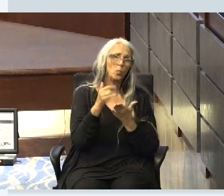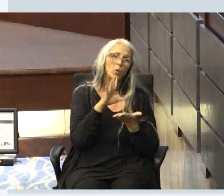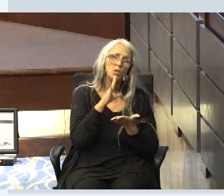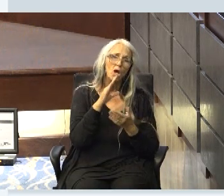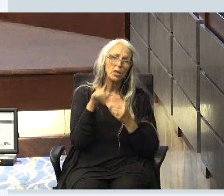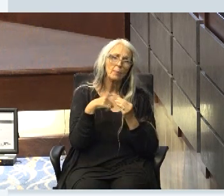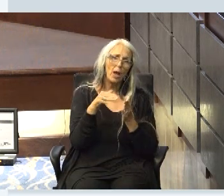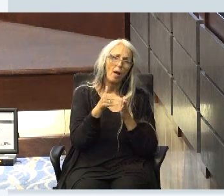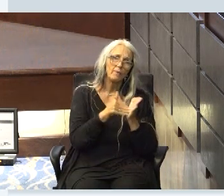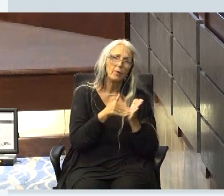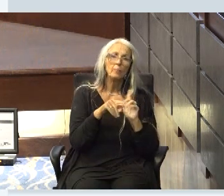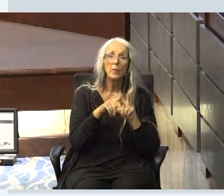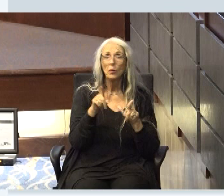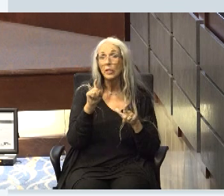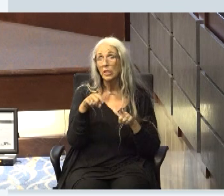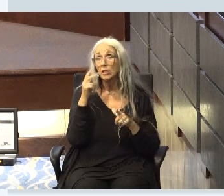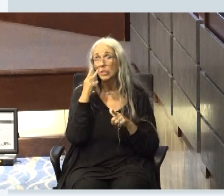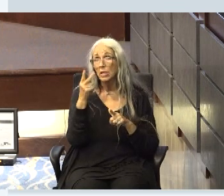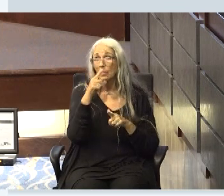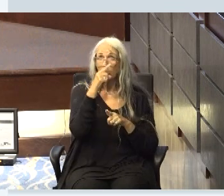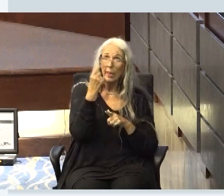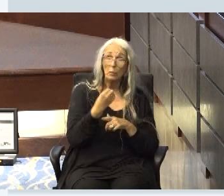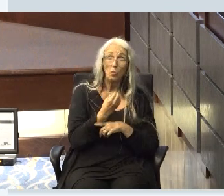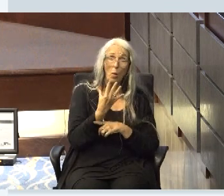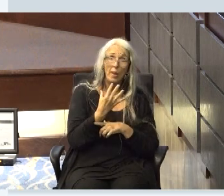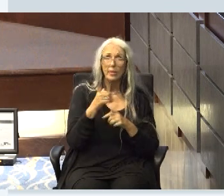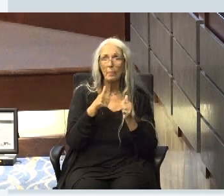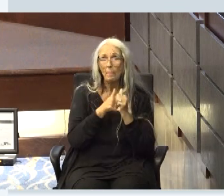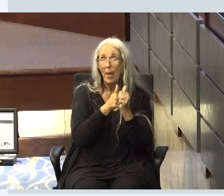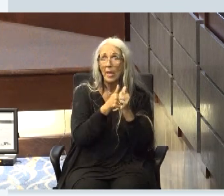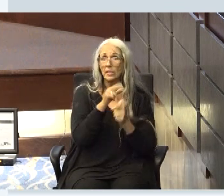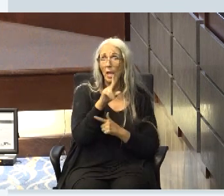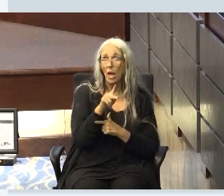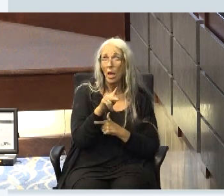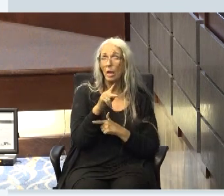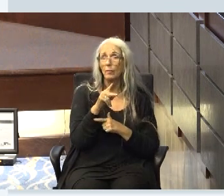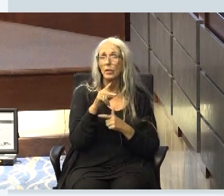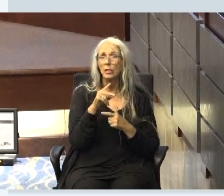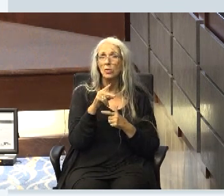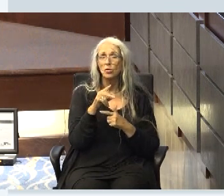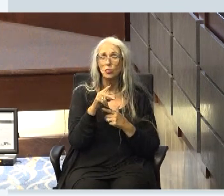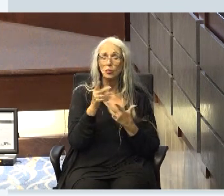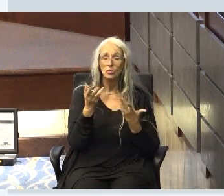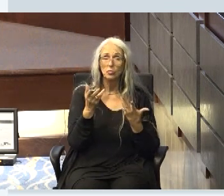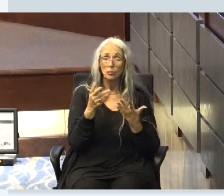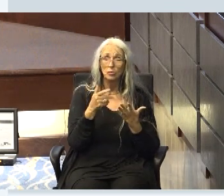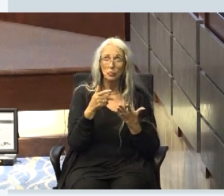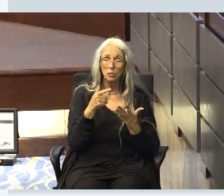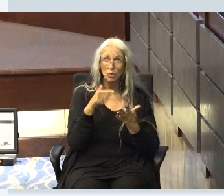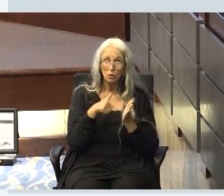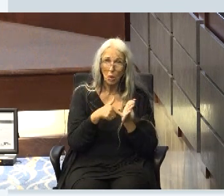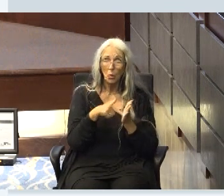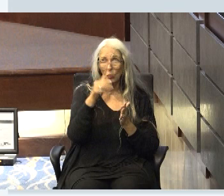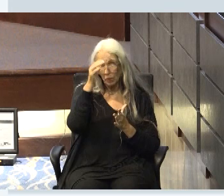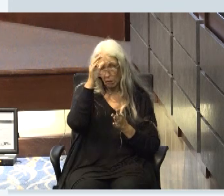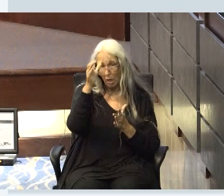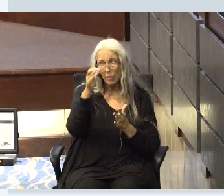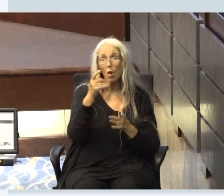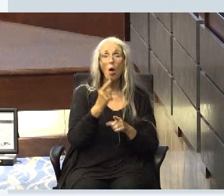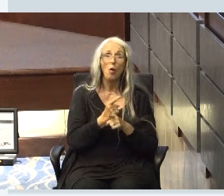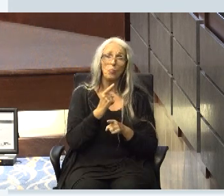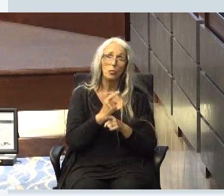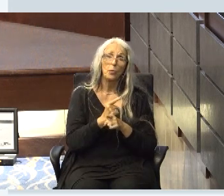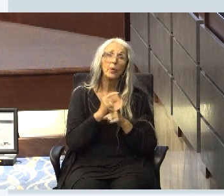lot, but we do need to see the black and white that backs it up for validating that these concepts are appropriate and can